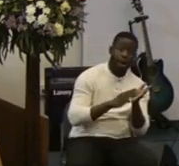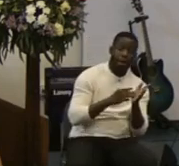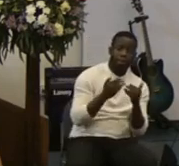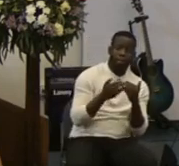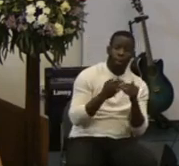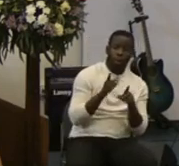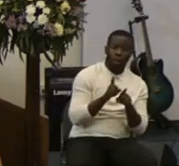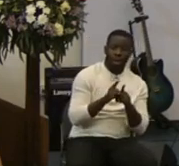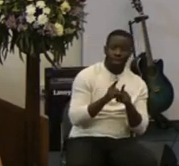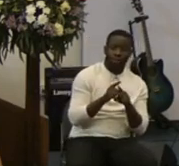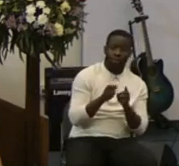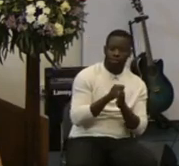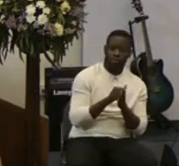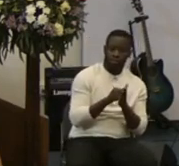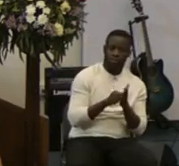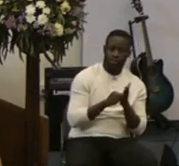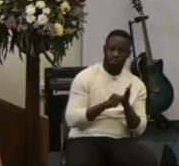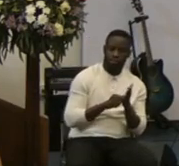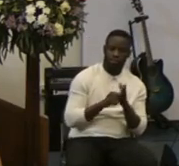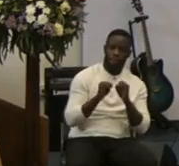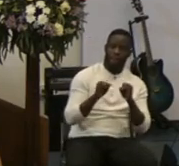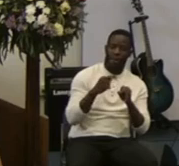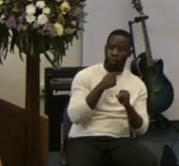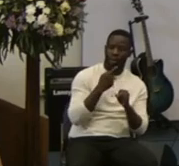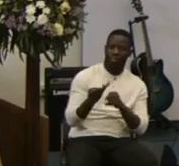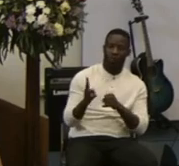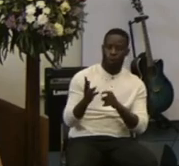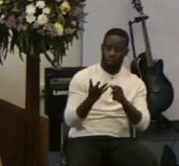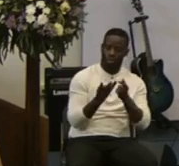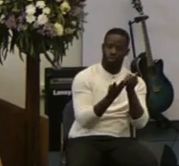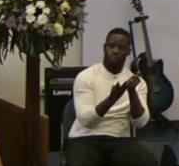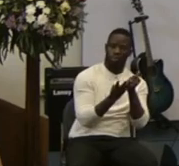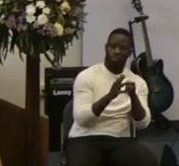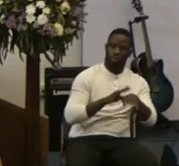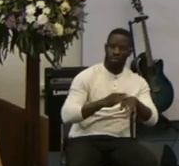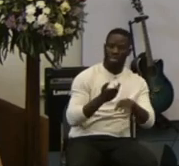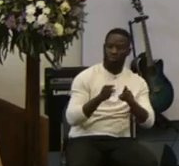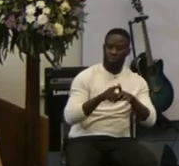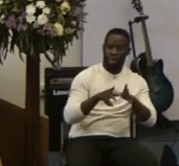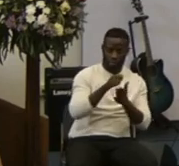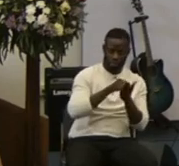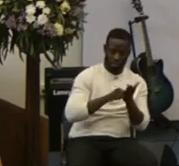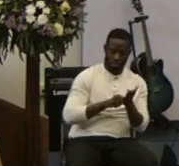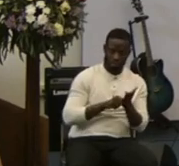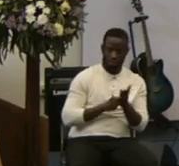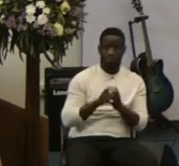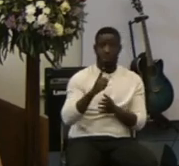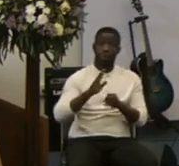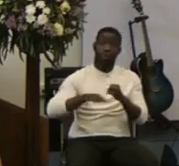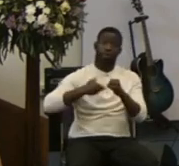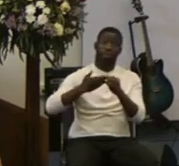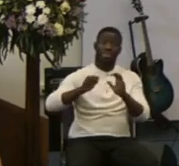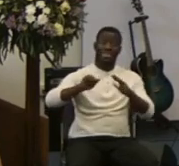of the bad boy of the four of them. In fact, it was not until